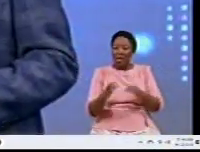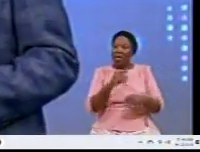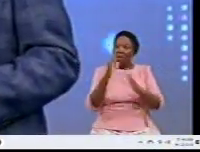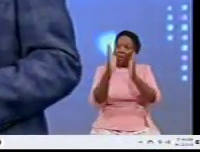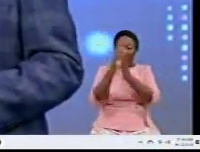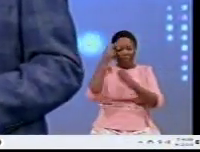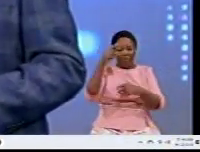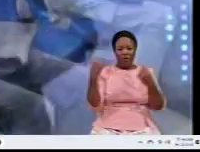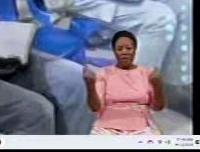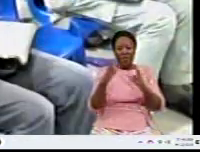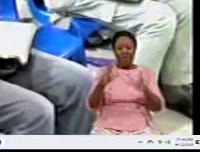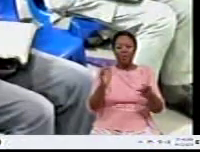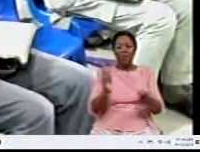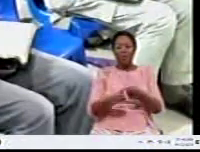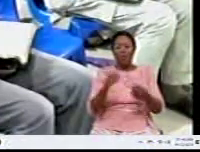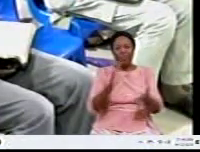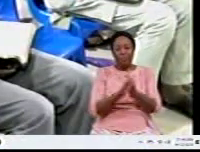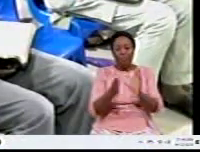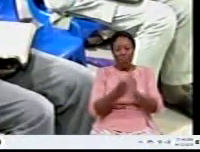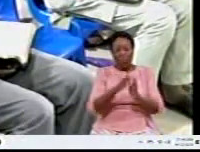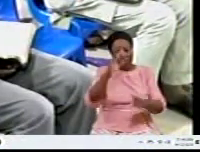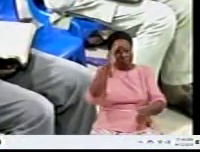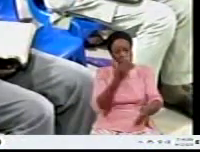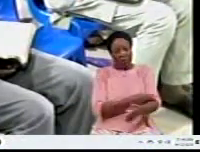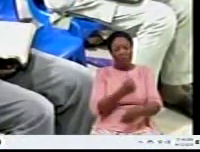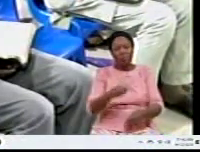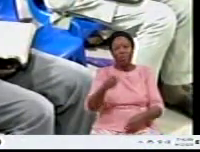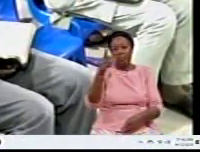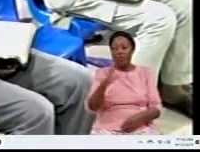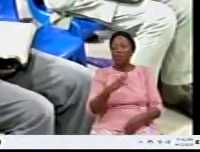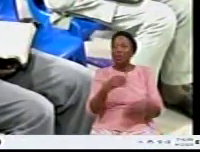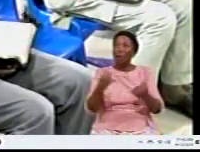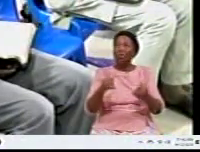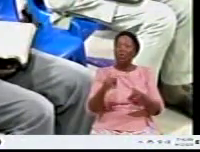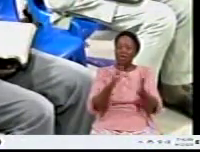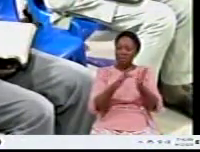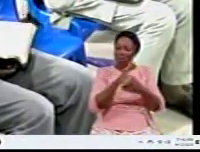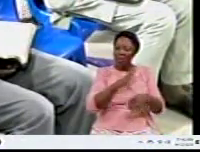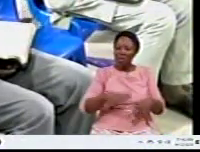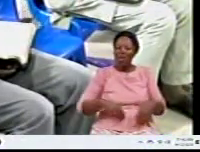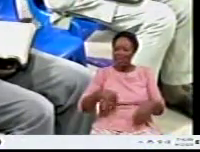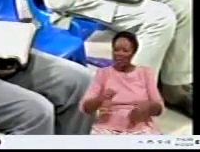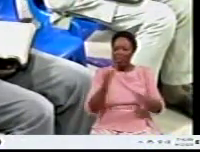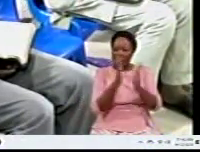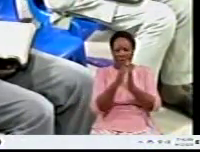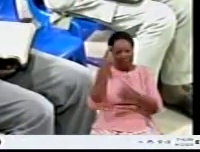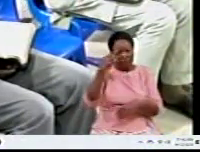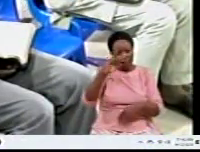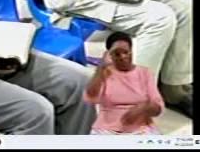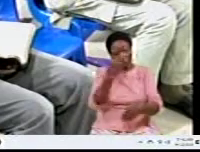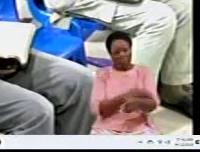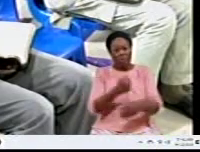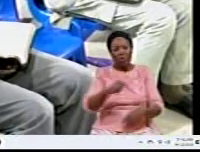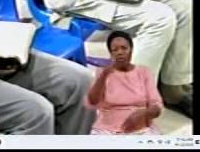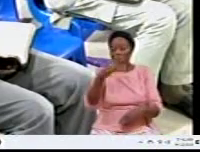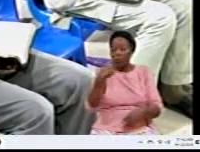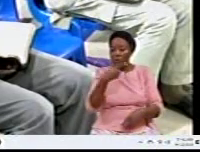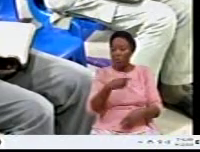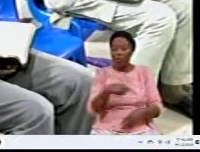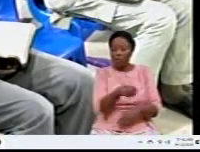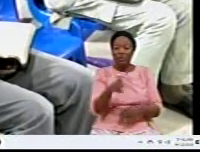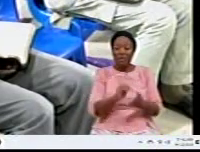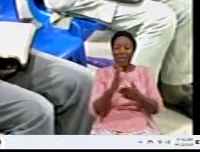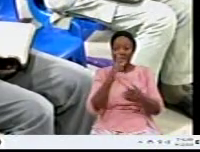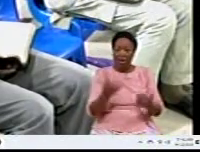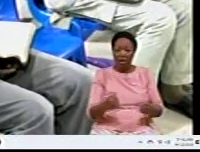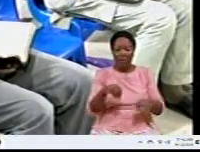the sons of God. He also prays for the sons of God, those already in the family of God. He